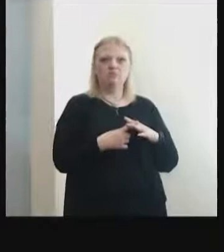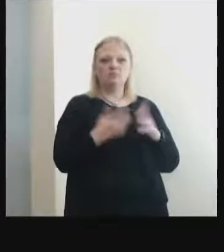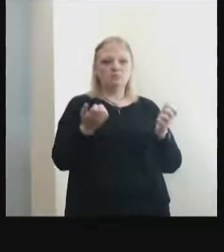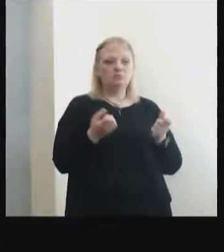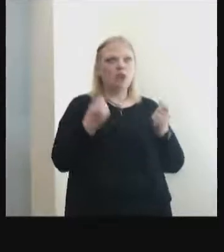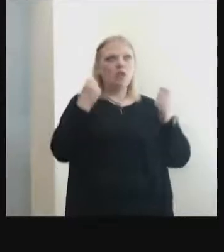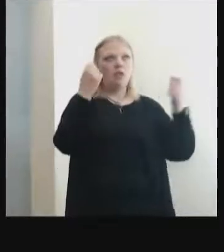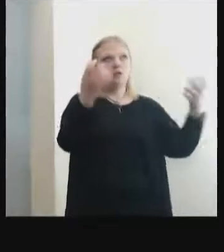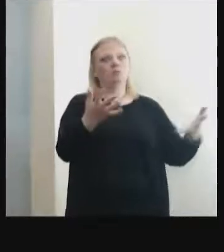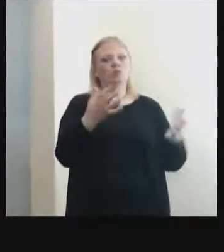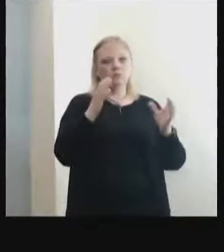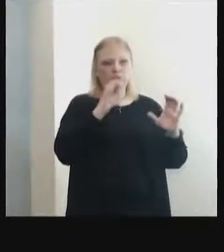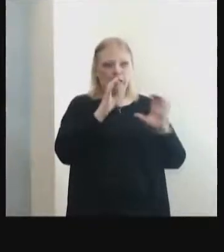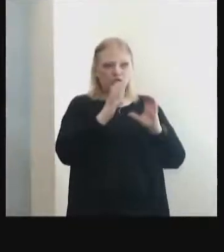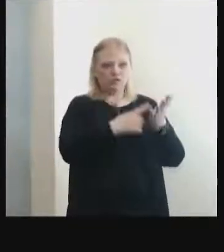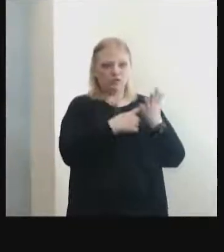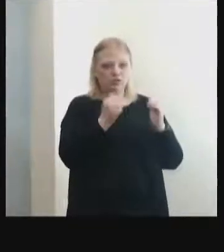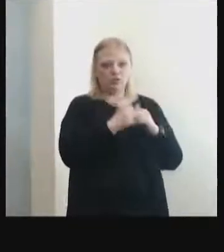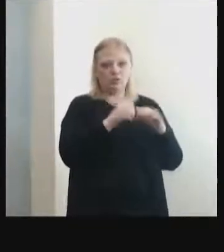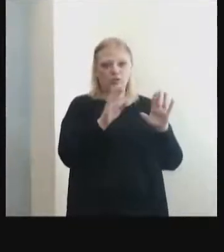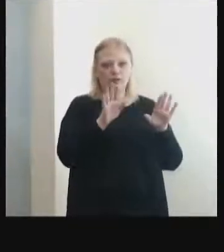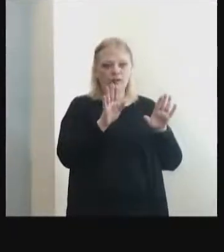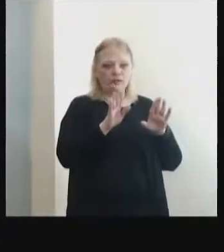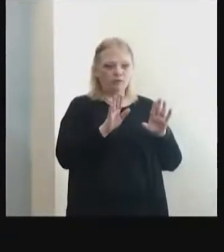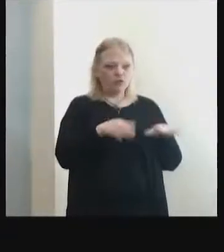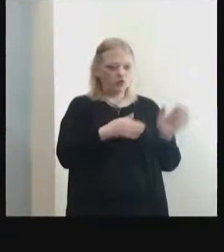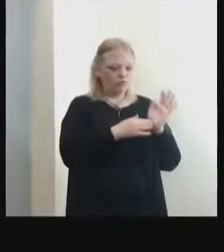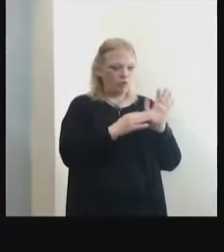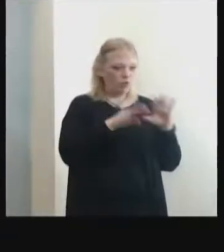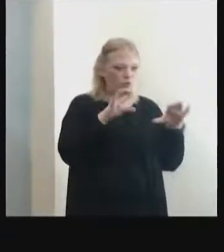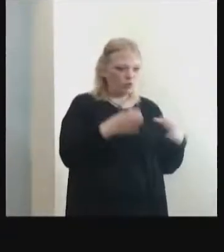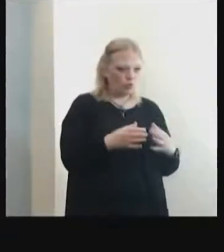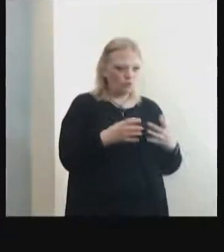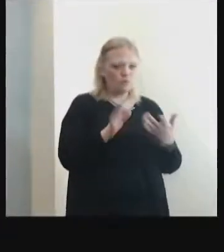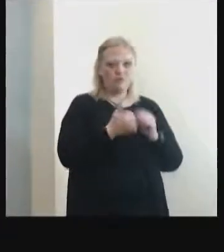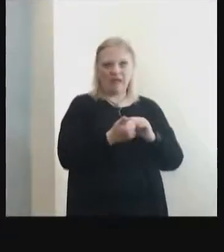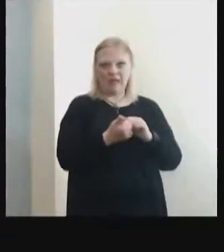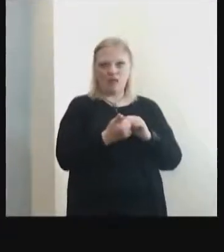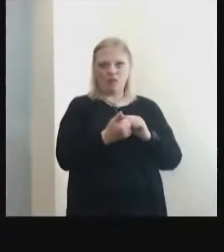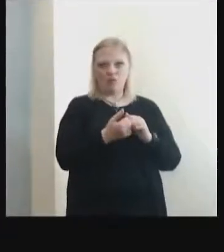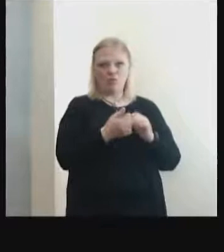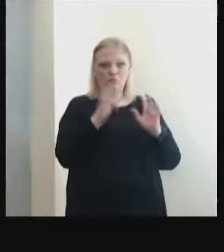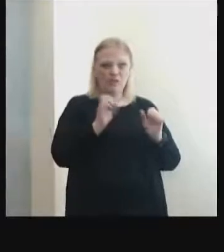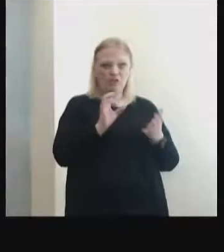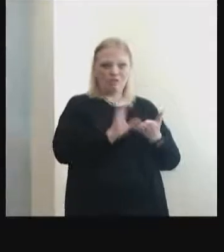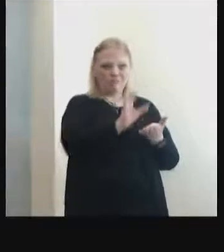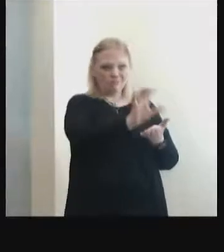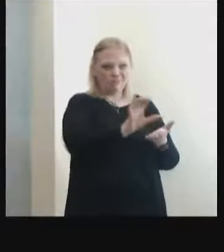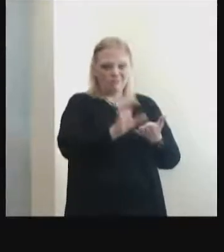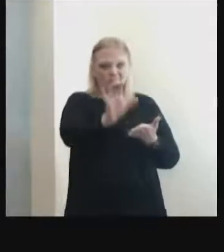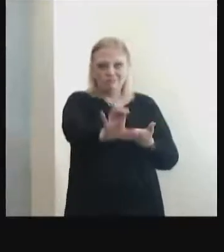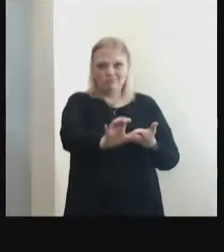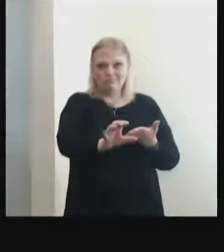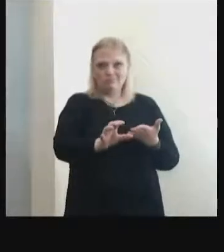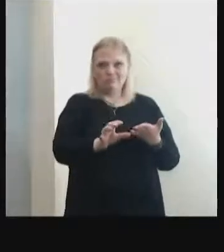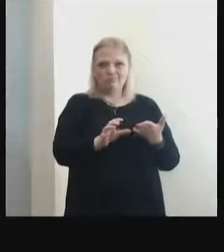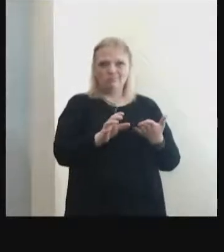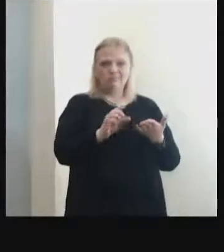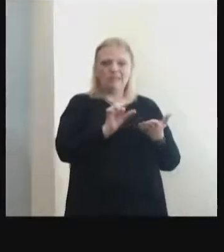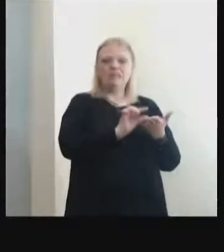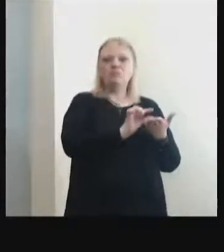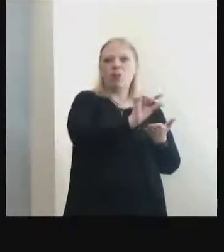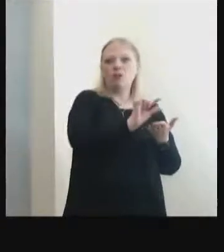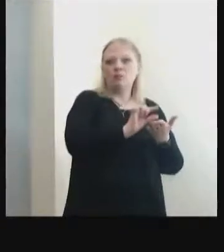multiple conversations with pediatric groups and pediatricians about how we could get them the doses as they need on a smaller